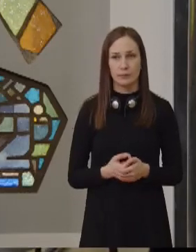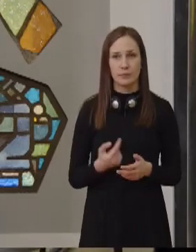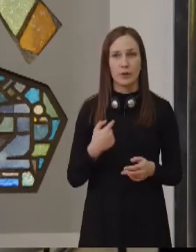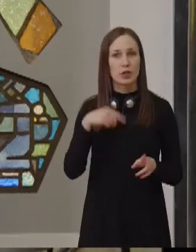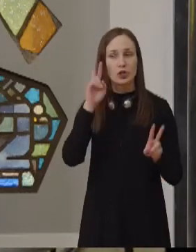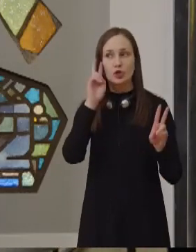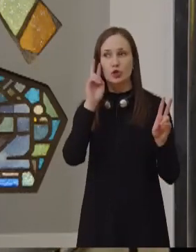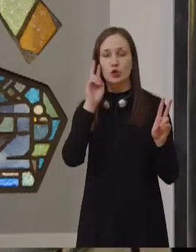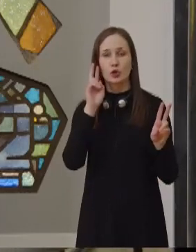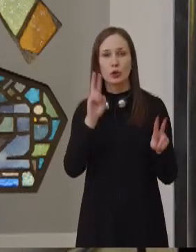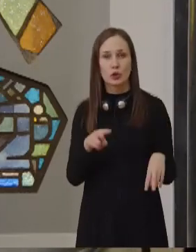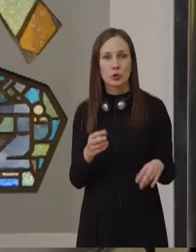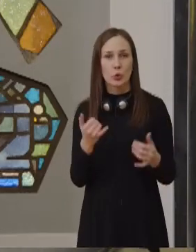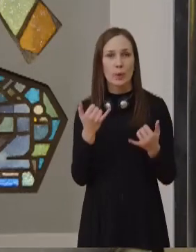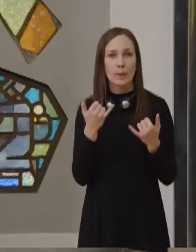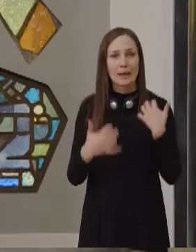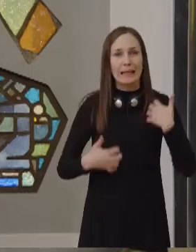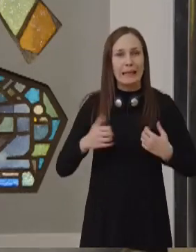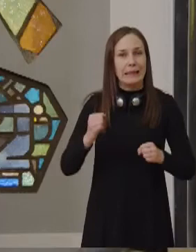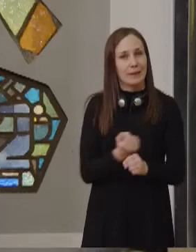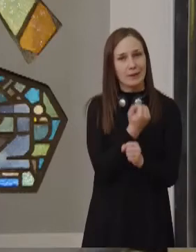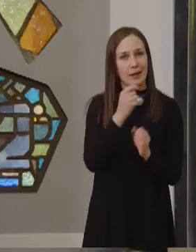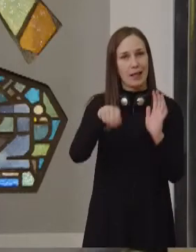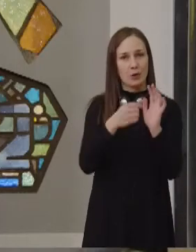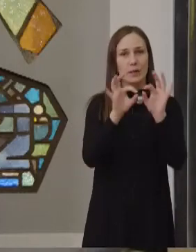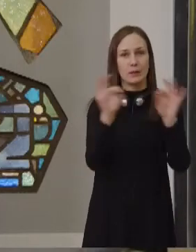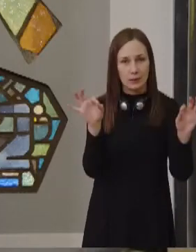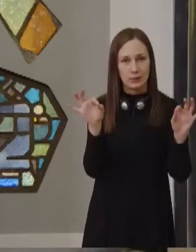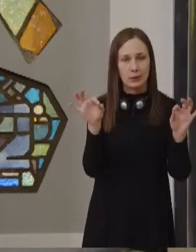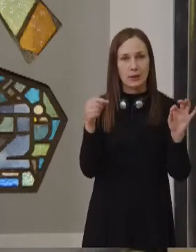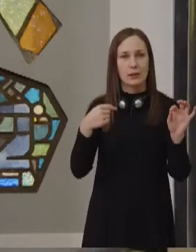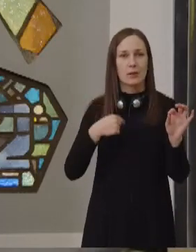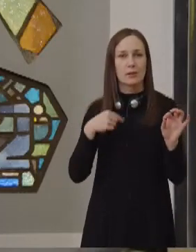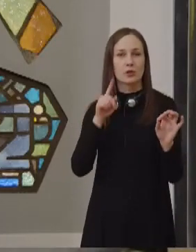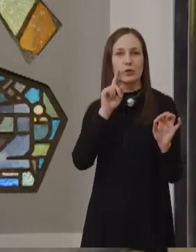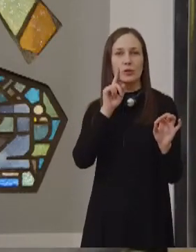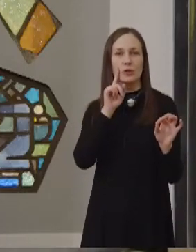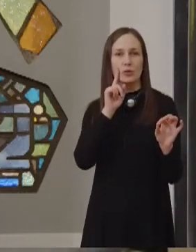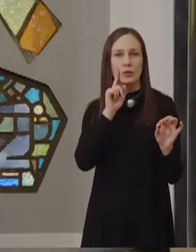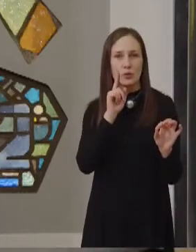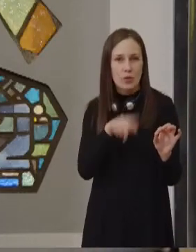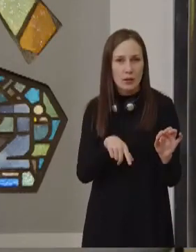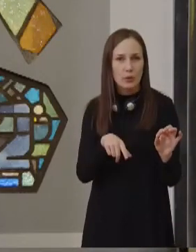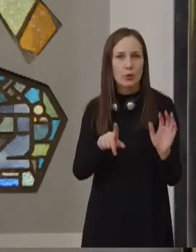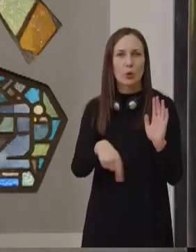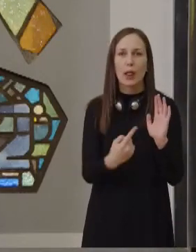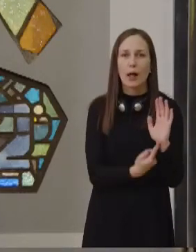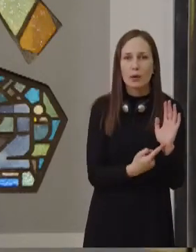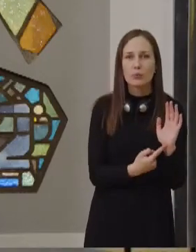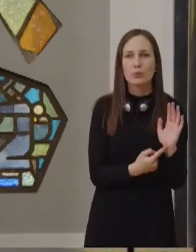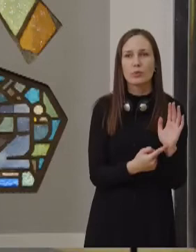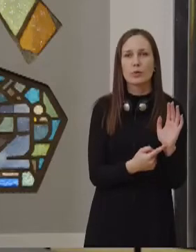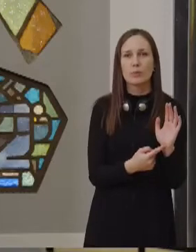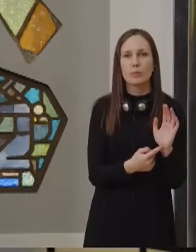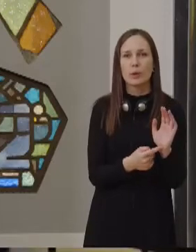Nežinau, dabar turiu greitai suformuluoti klausimą. Well, I have to formulate the question. I